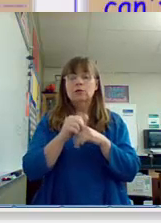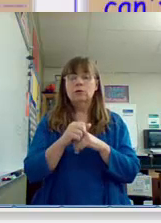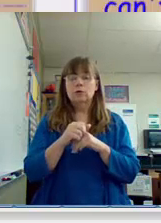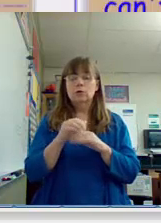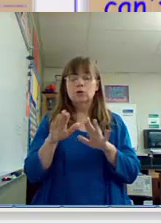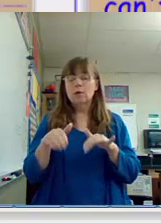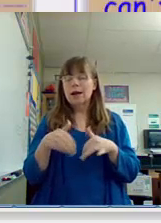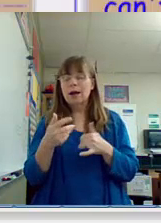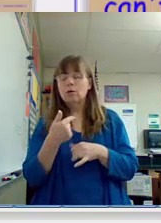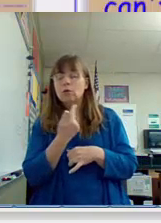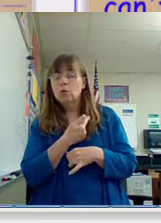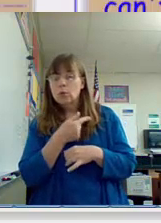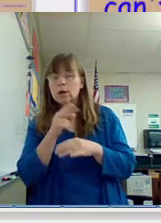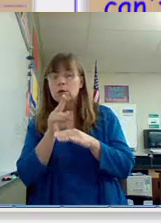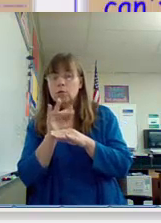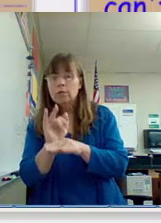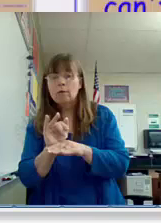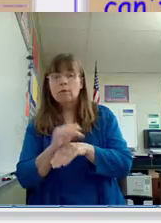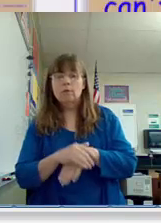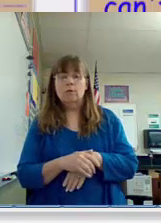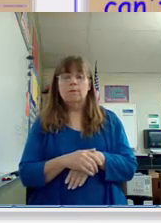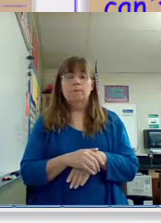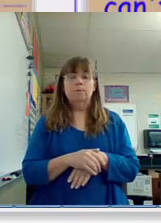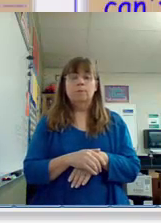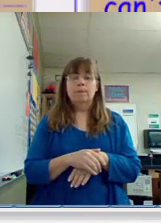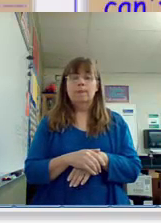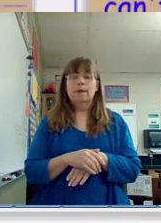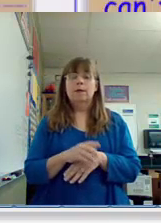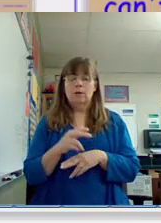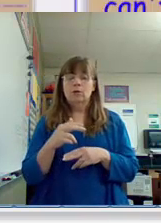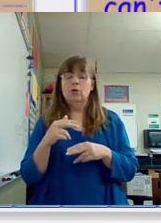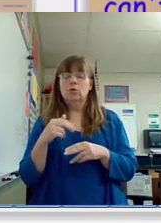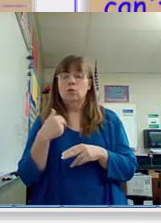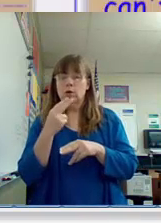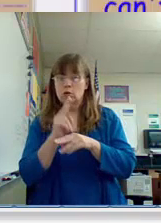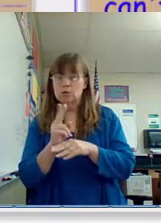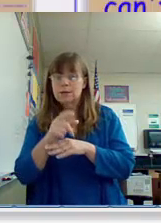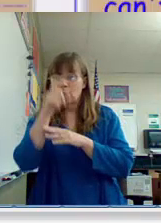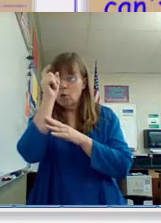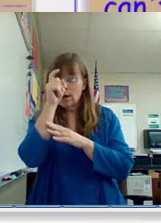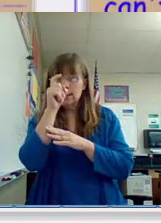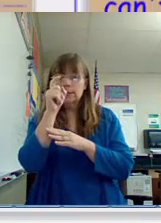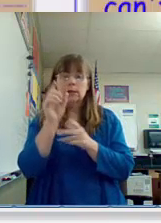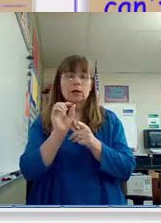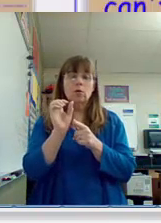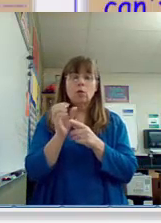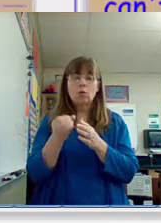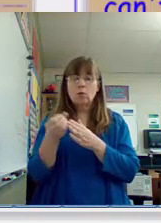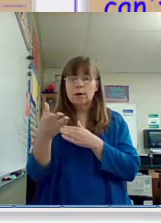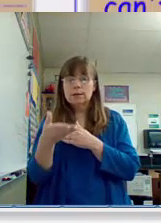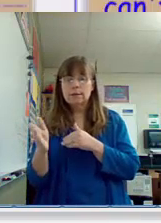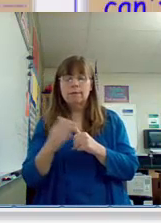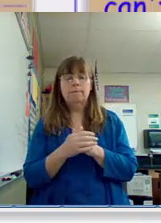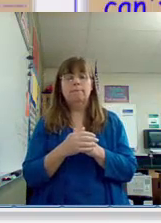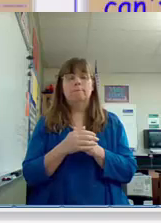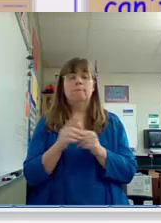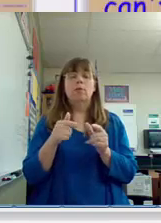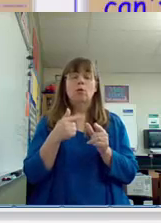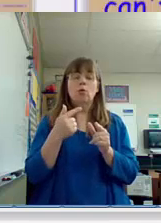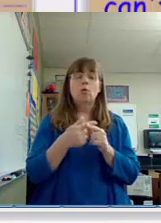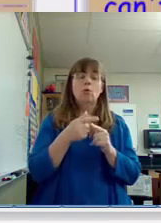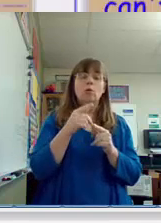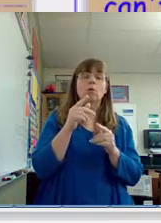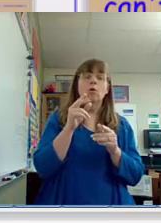are we using those resources? Are we using them wisely? Are we wasting them? And then there's